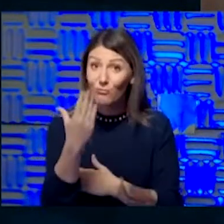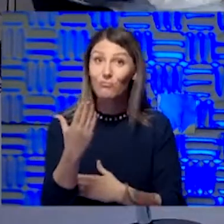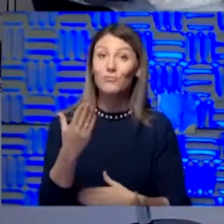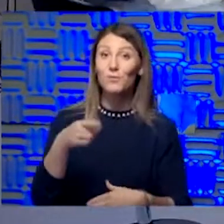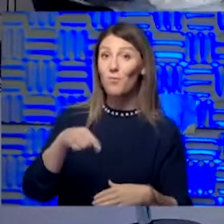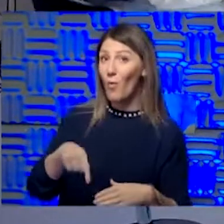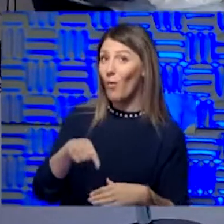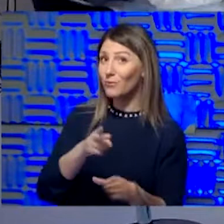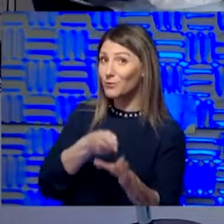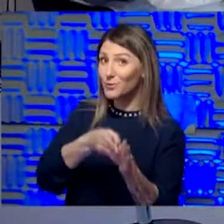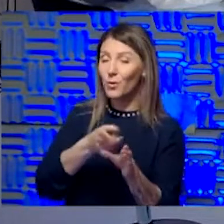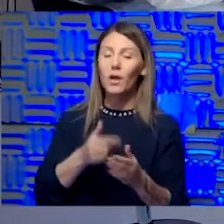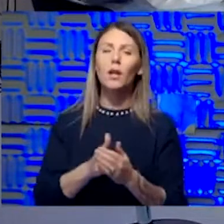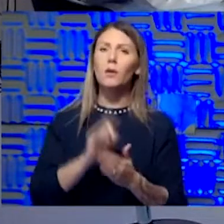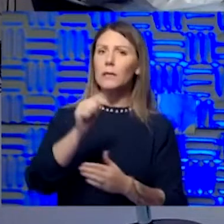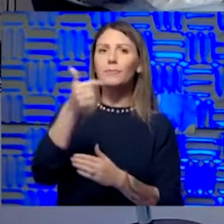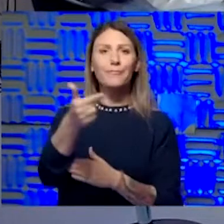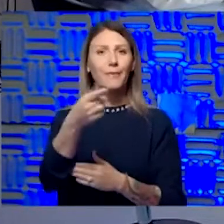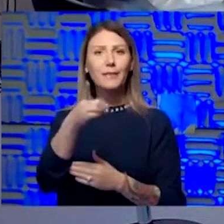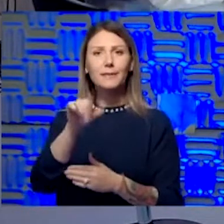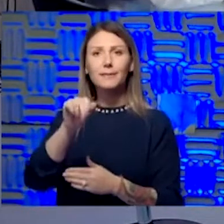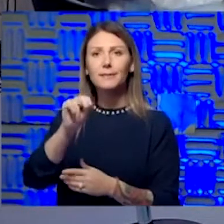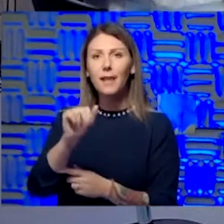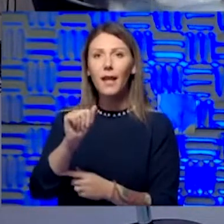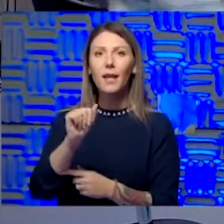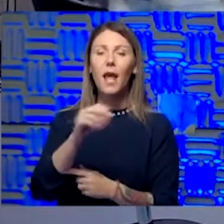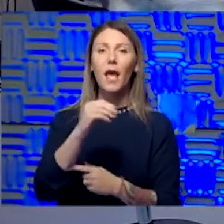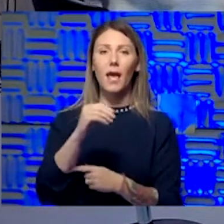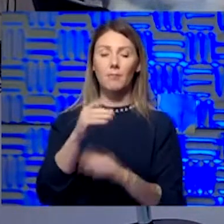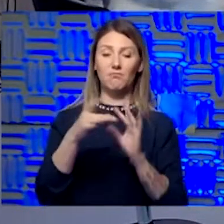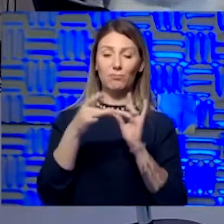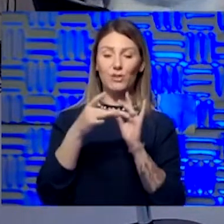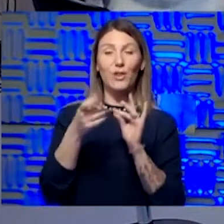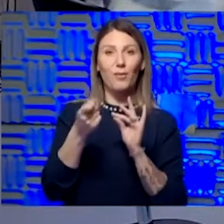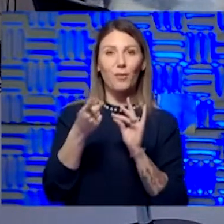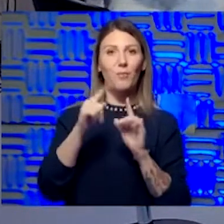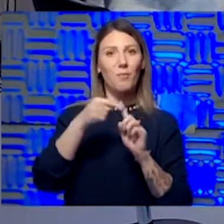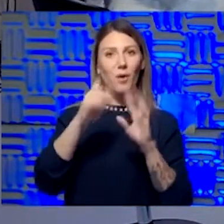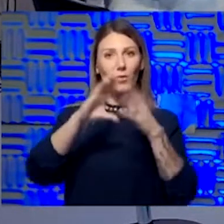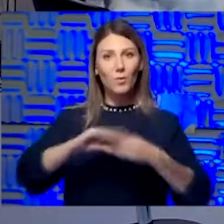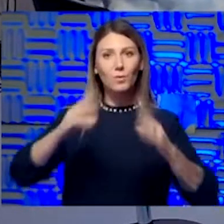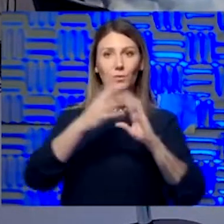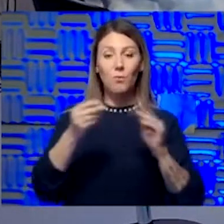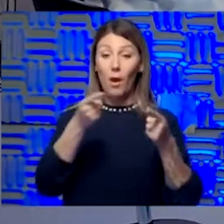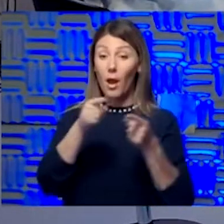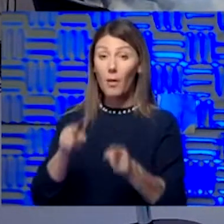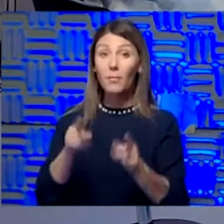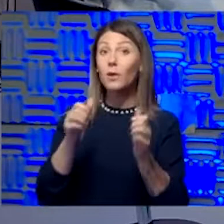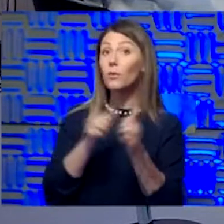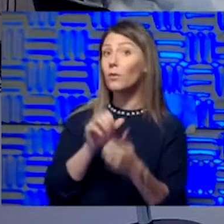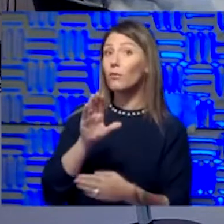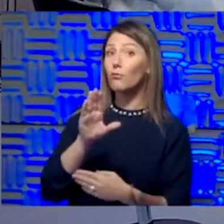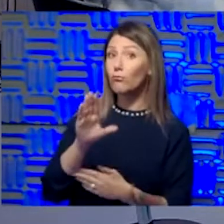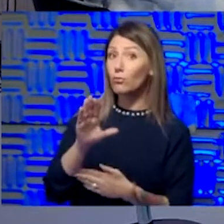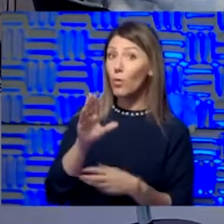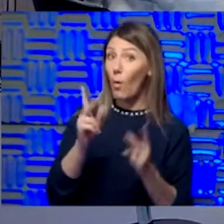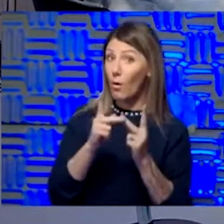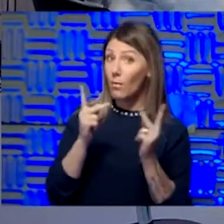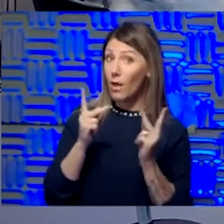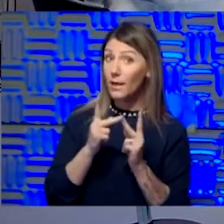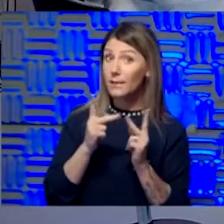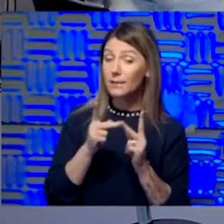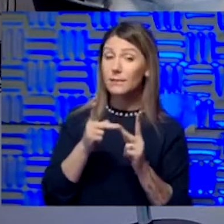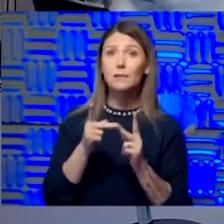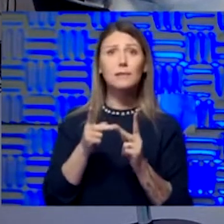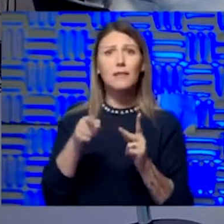just turn to Dana, and then I'll go back to each of you, and you can kind of tell a little bit about the story that is going on with your places. Dana,